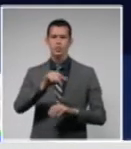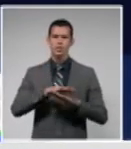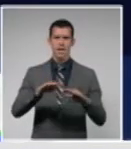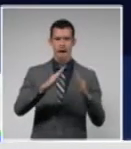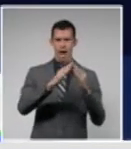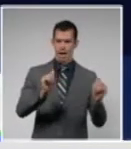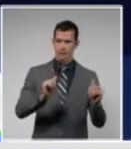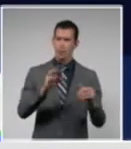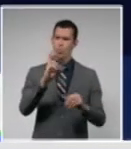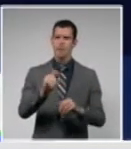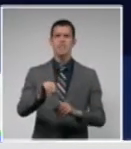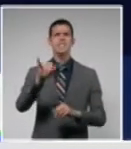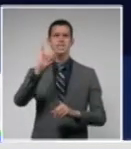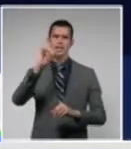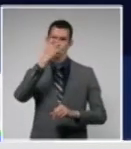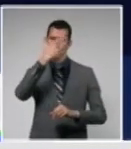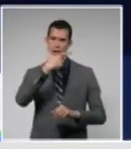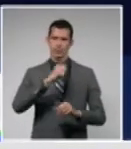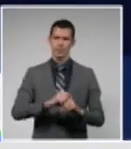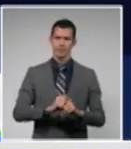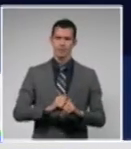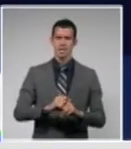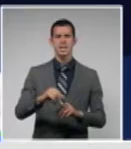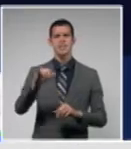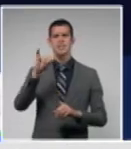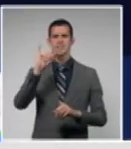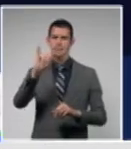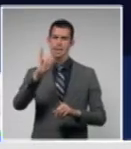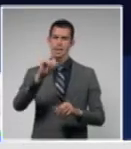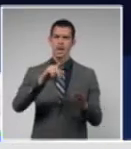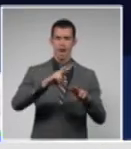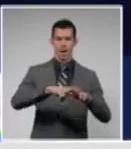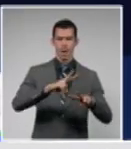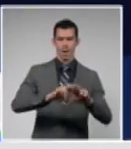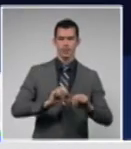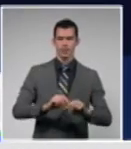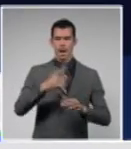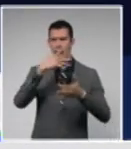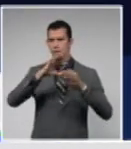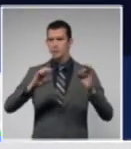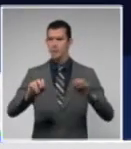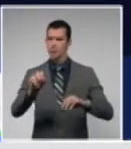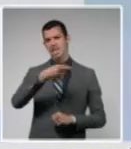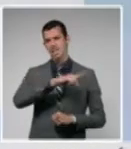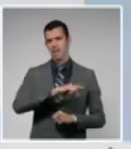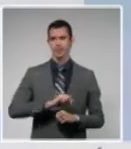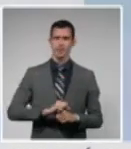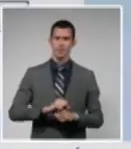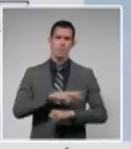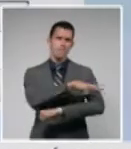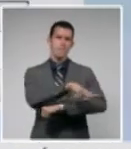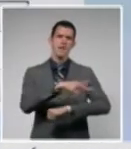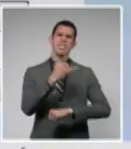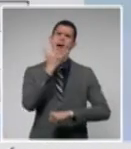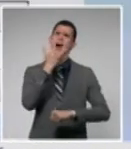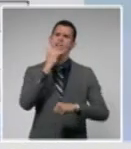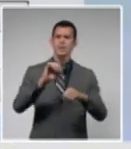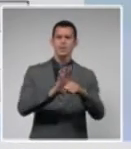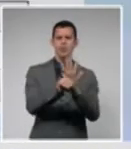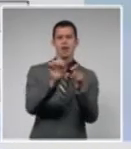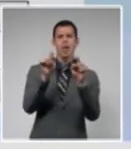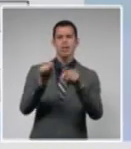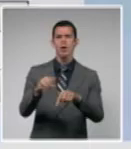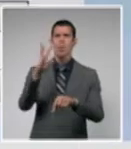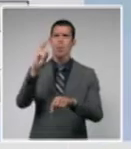Now we are going to turn our attention to the world. As of yesterday, COVID-19 continues to be present